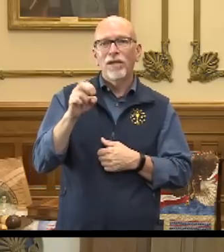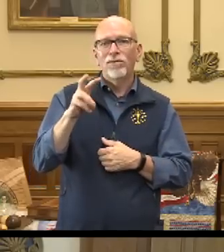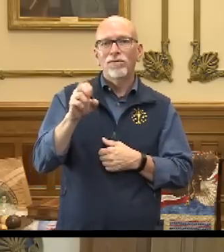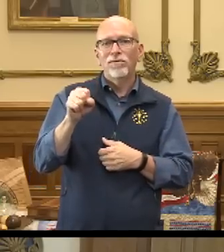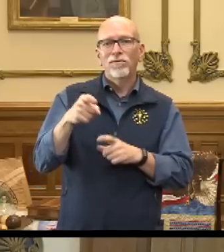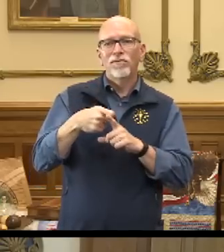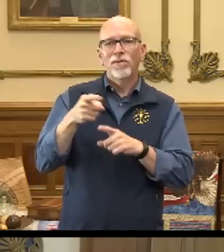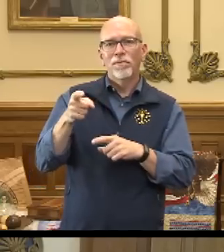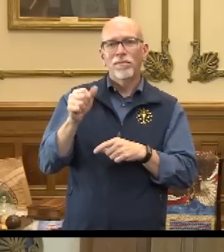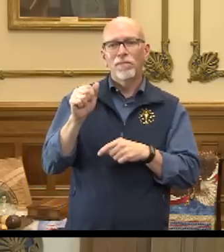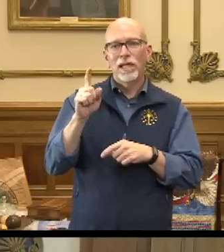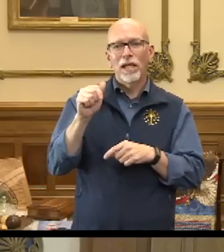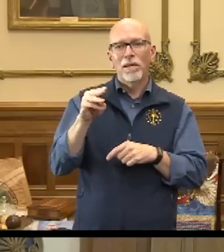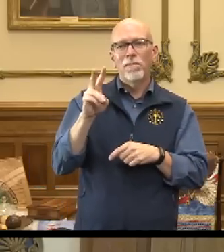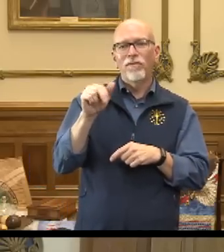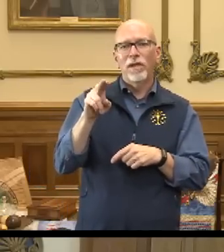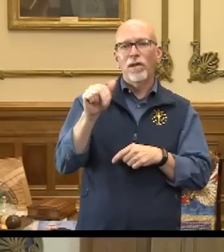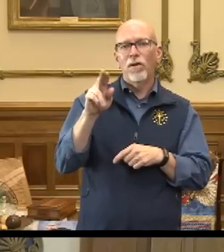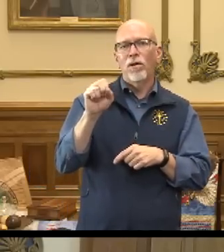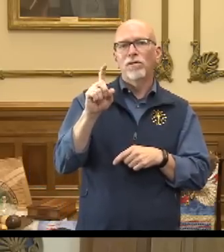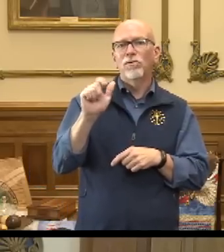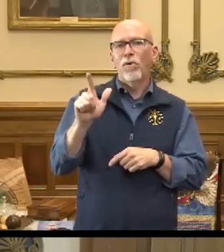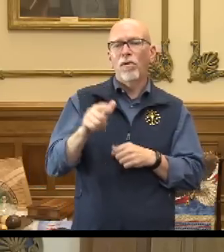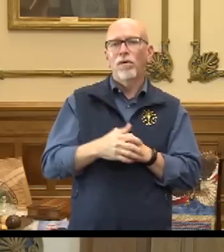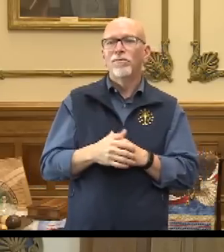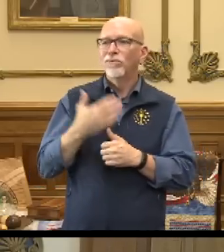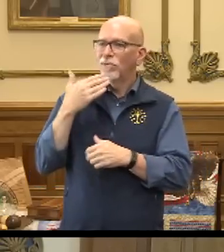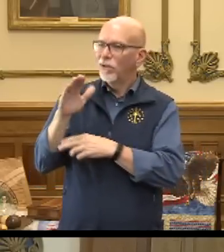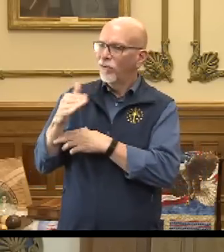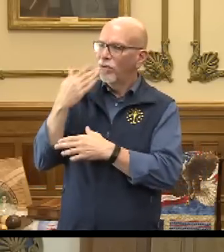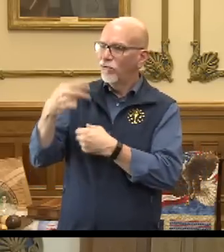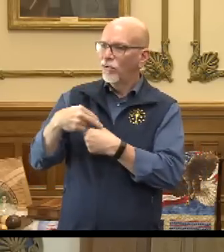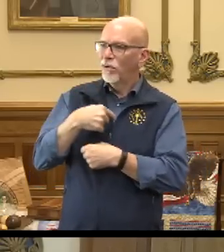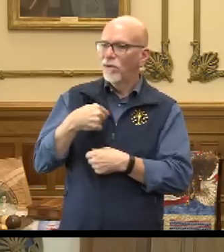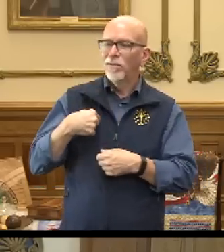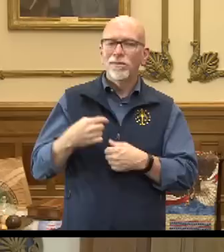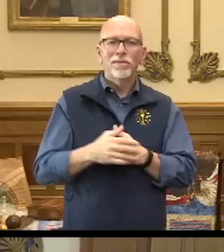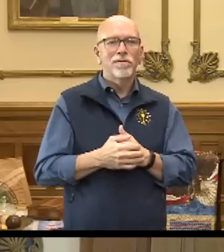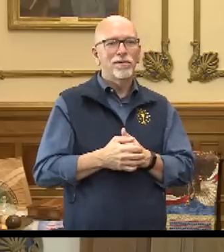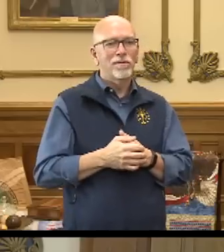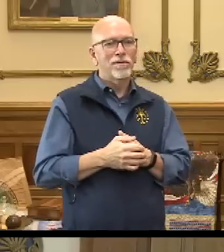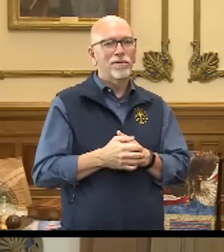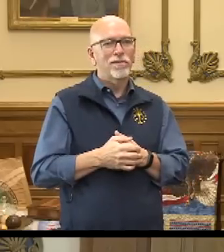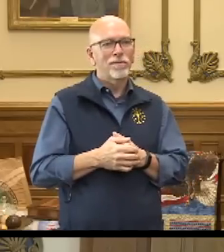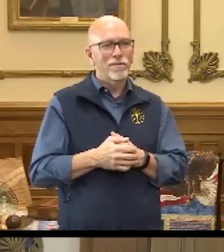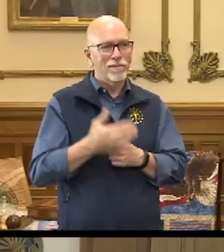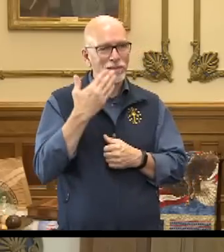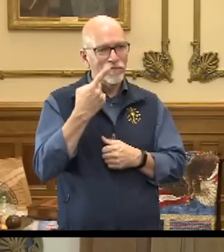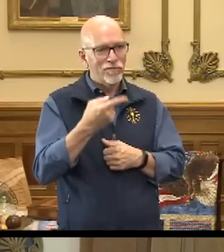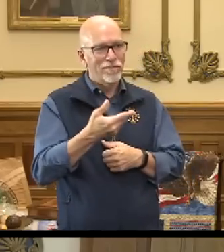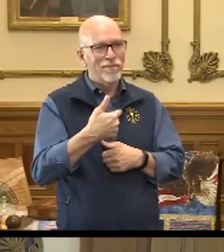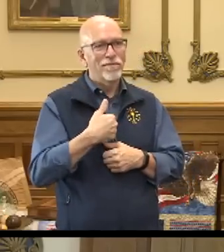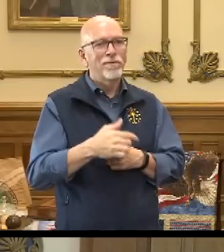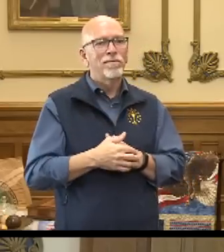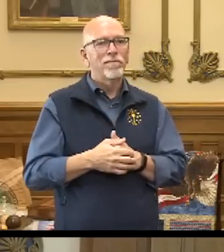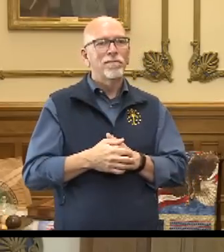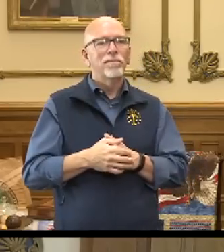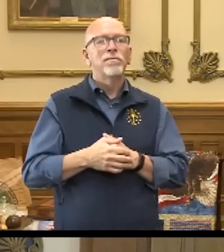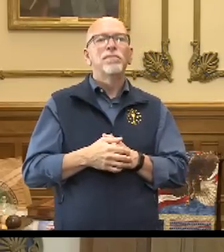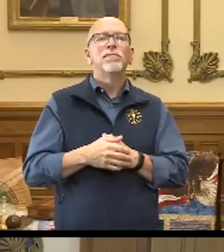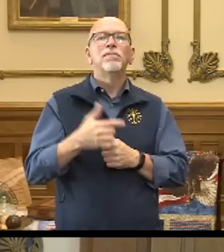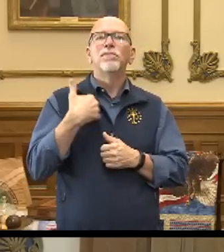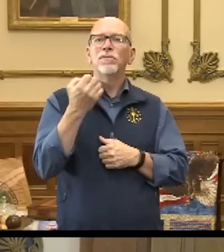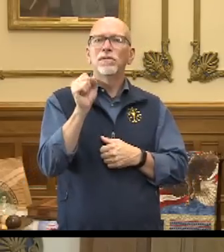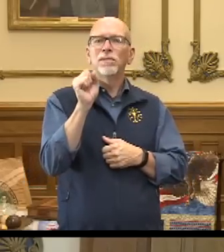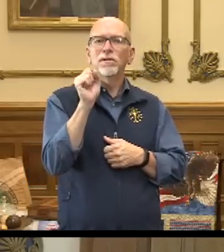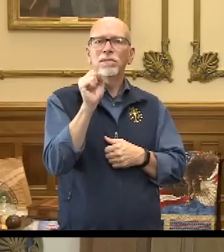Van Osdal. Good afternoon. Thanks for joining us. Thanks for having me, Governor. I wanted to ask